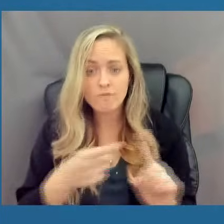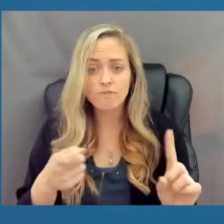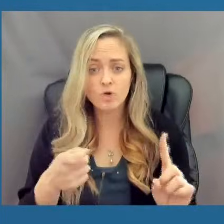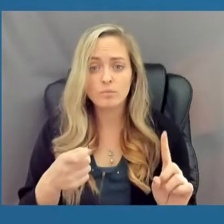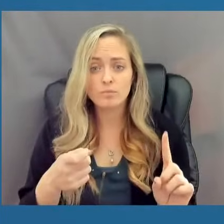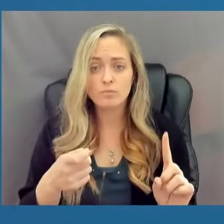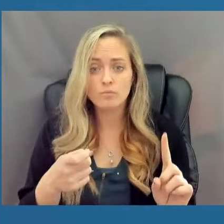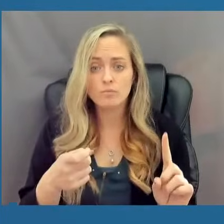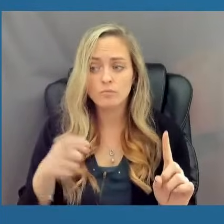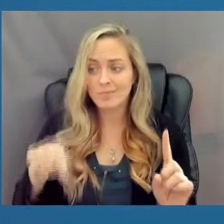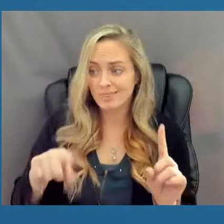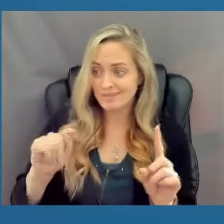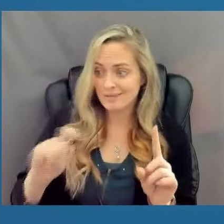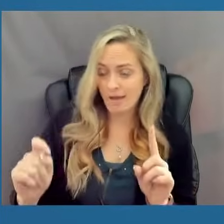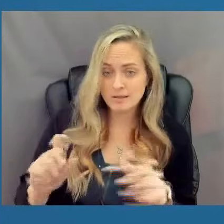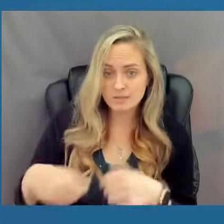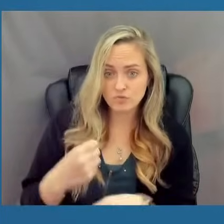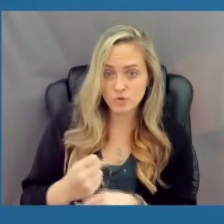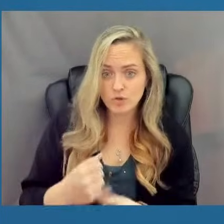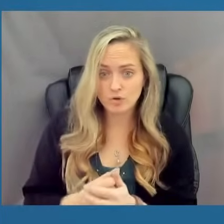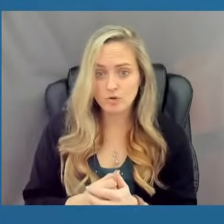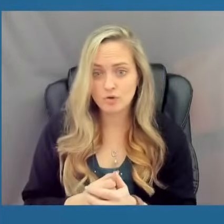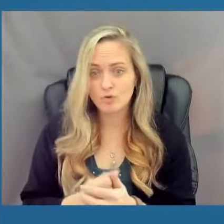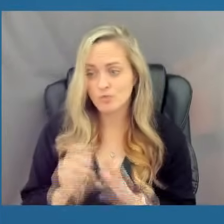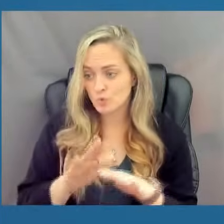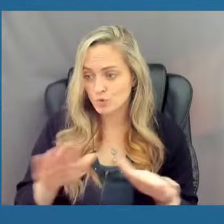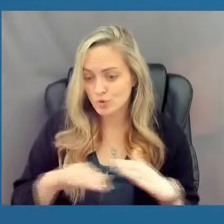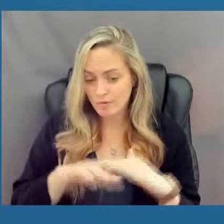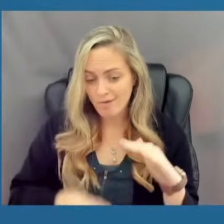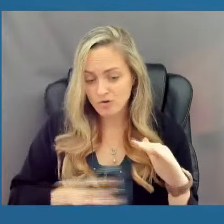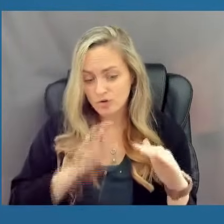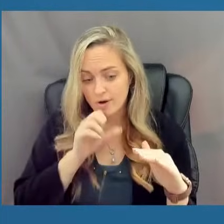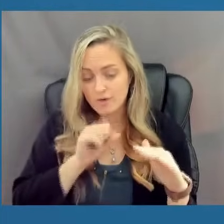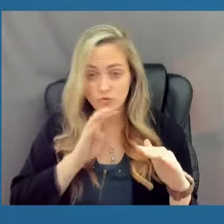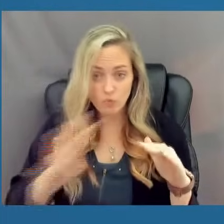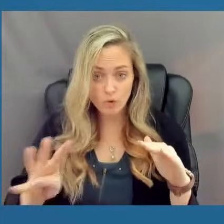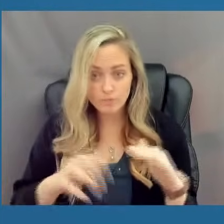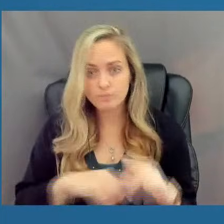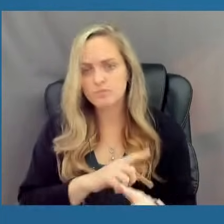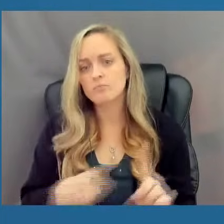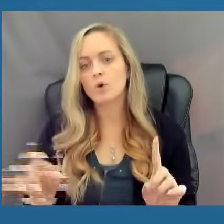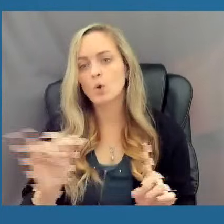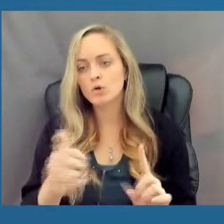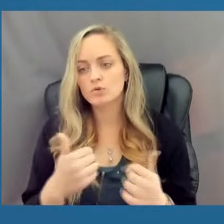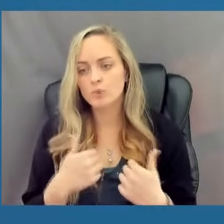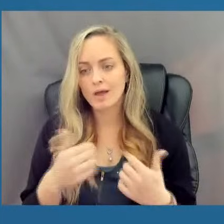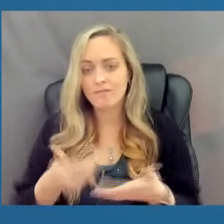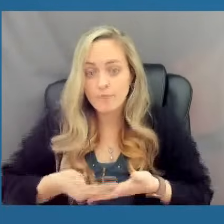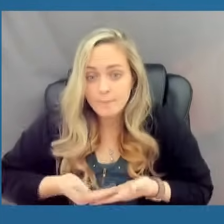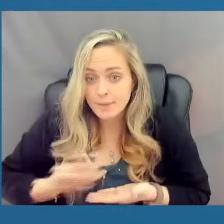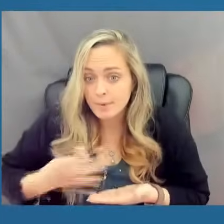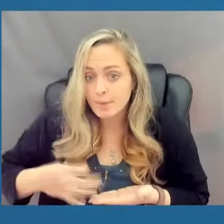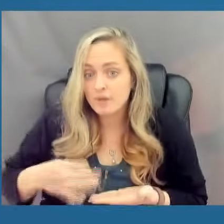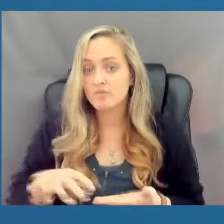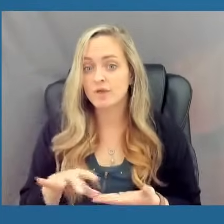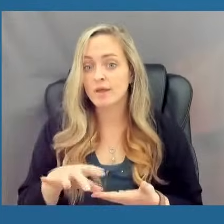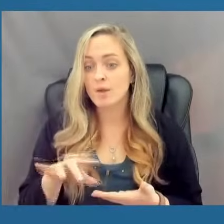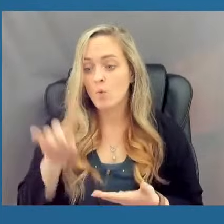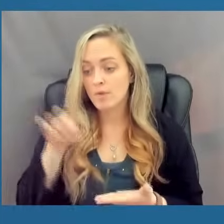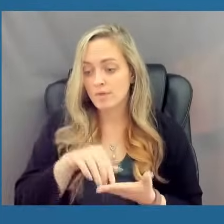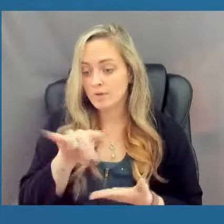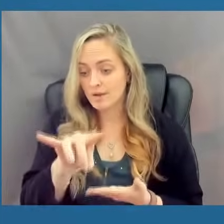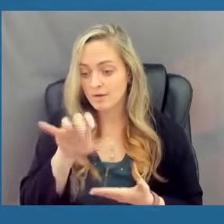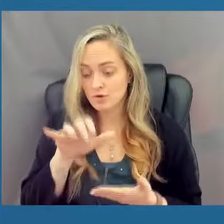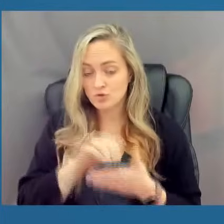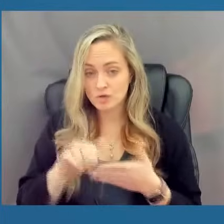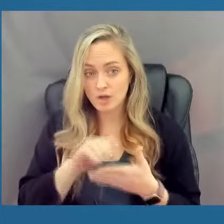on this year's taxes for your children under the age of 4. We also have a baby benefit, $1,800 for